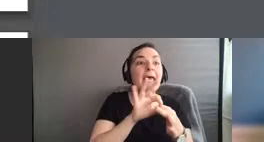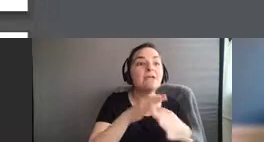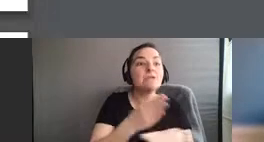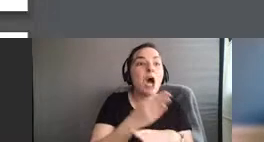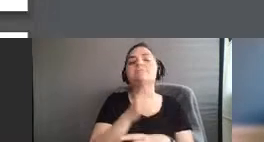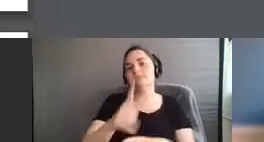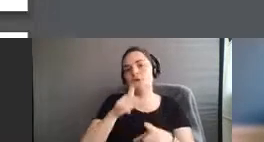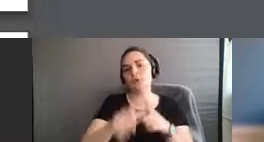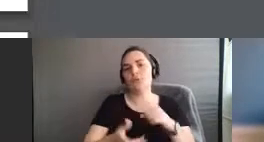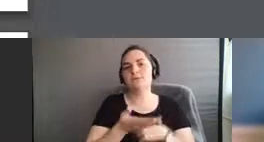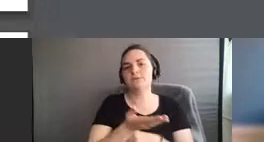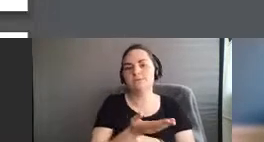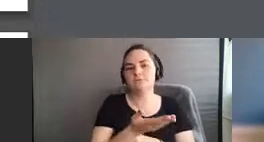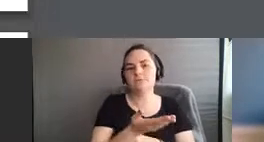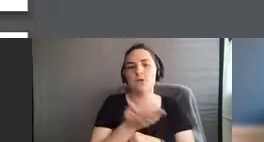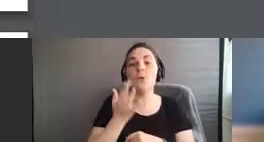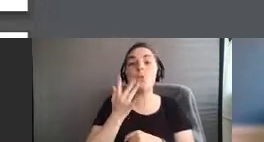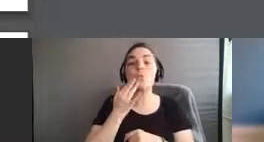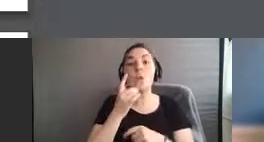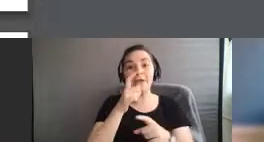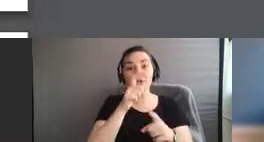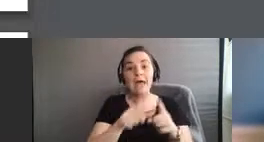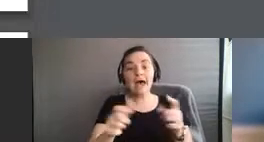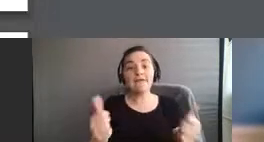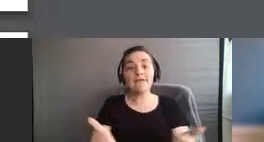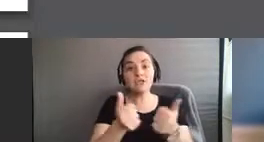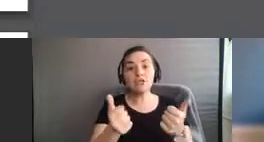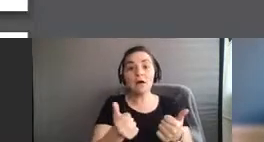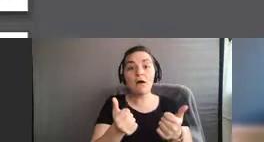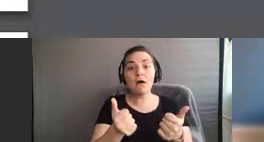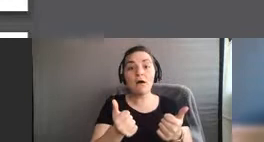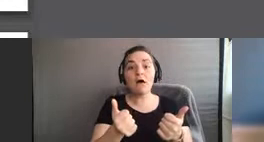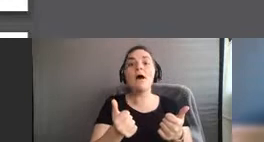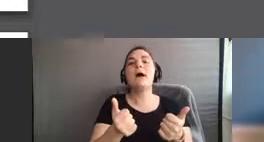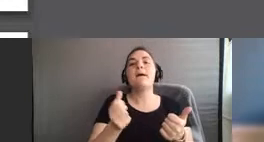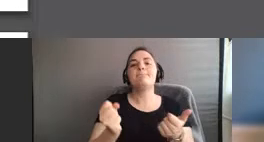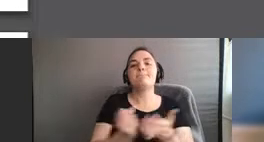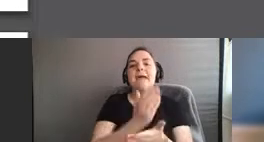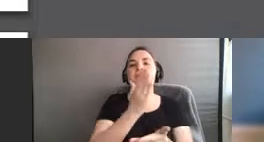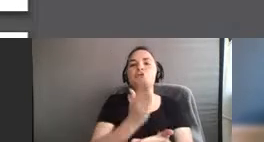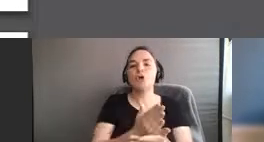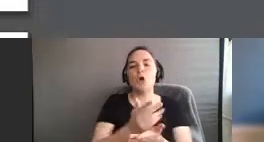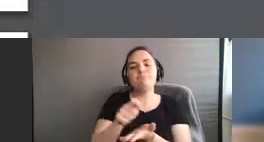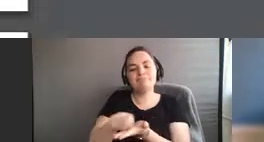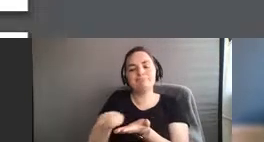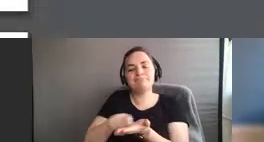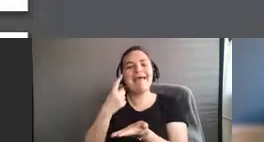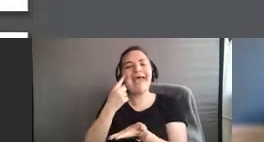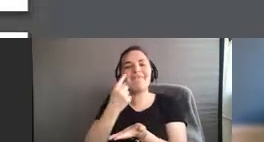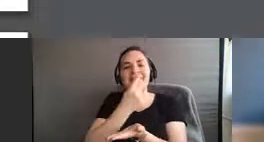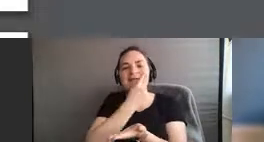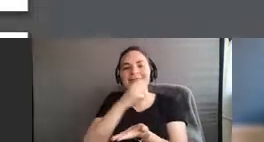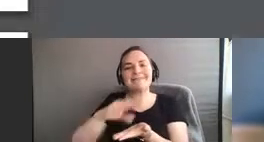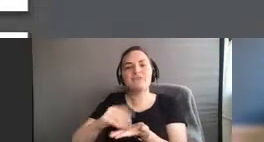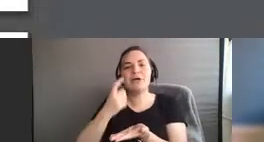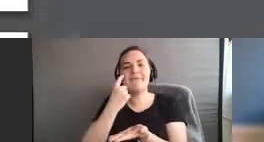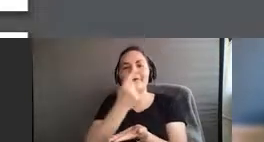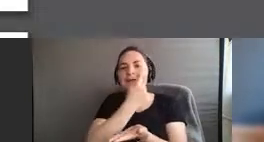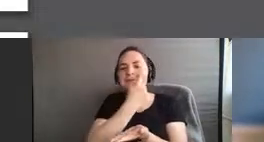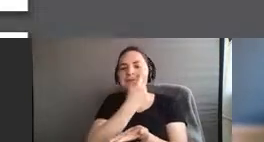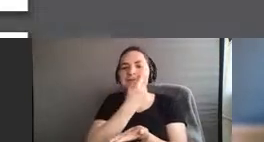you do an engagement task, you need to capture evidence that you've done the engagement task. So what I would suggest you do is just